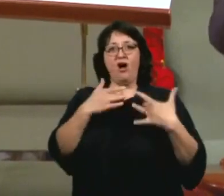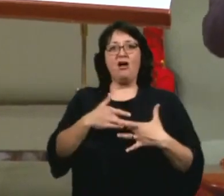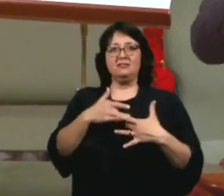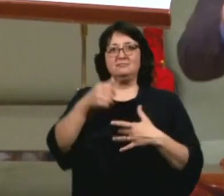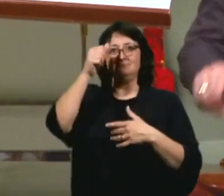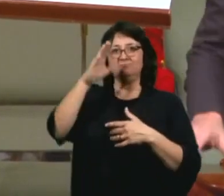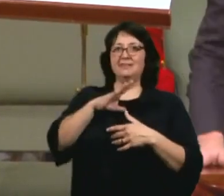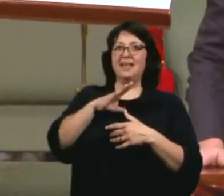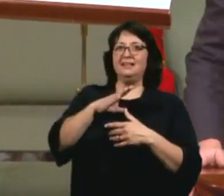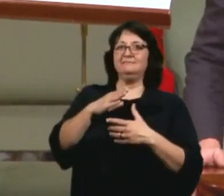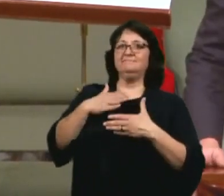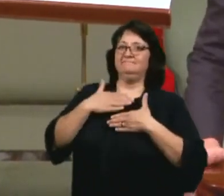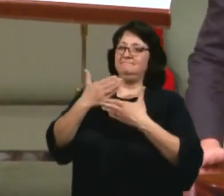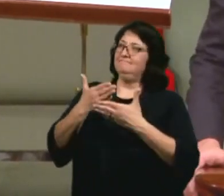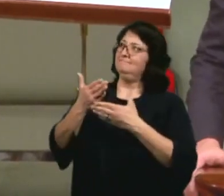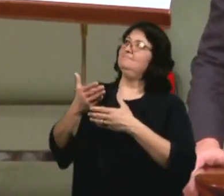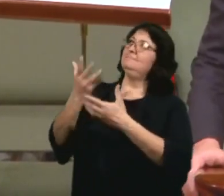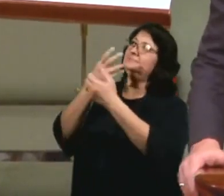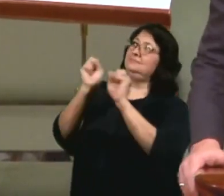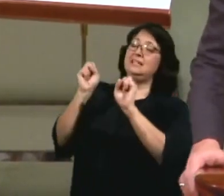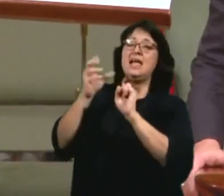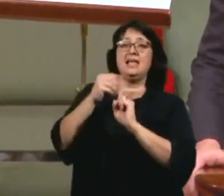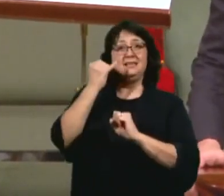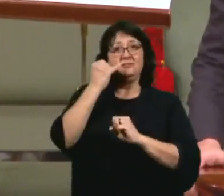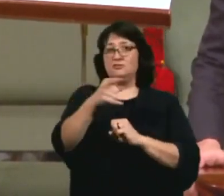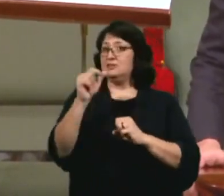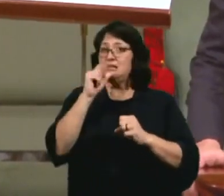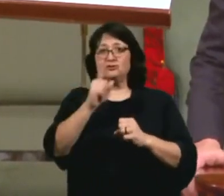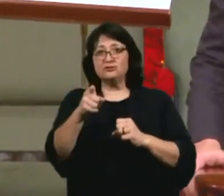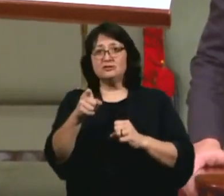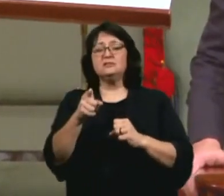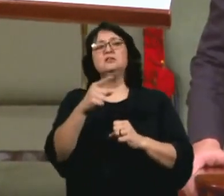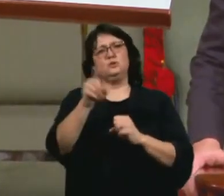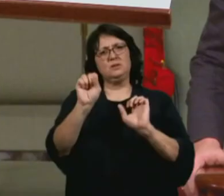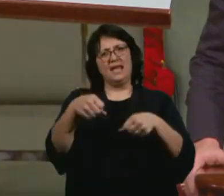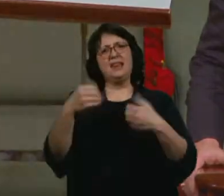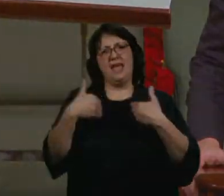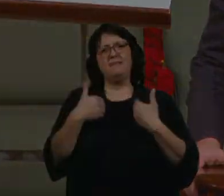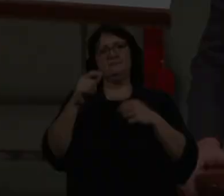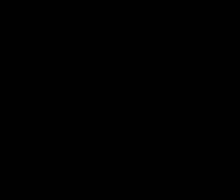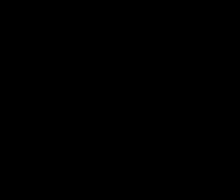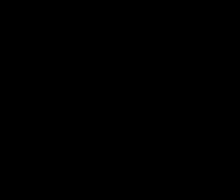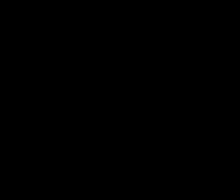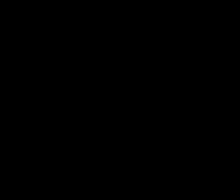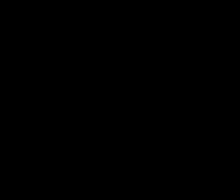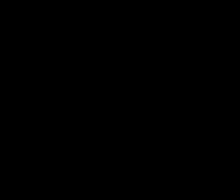tonight and you're not sure that you have eternal life, I want to give you a chance to accept the Lord.